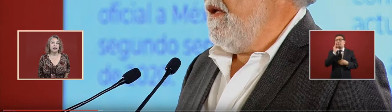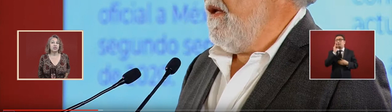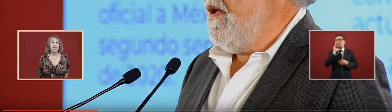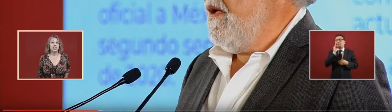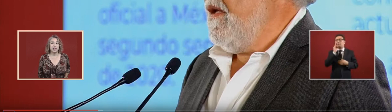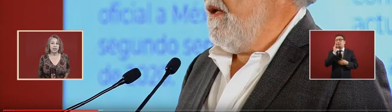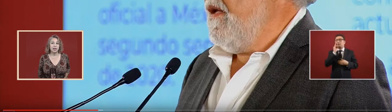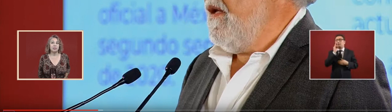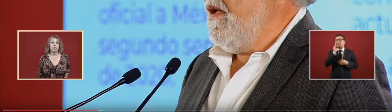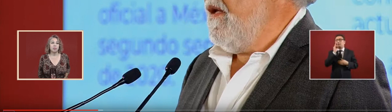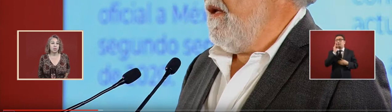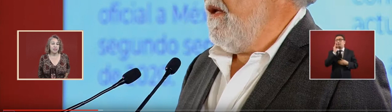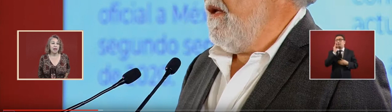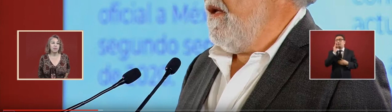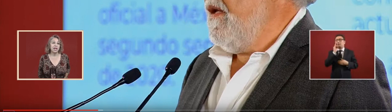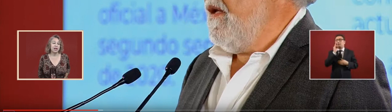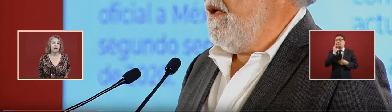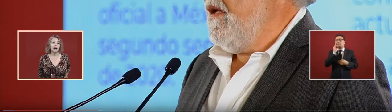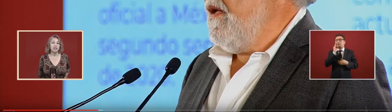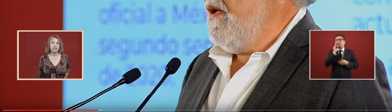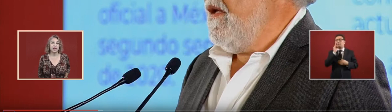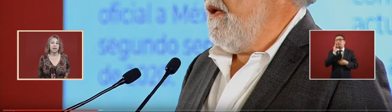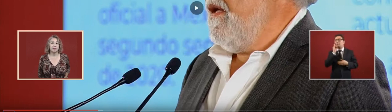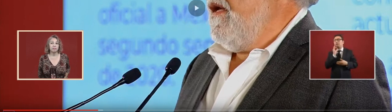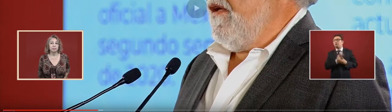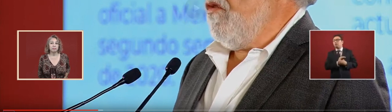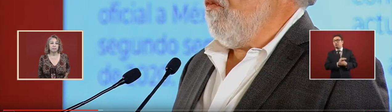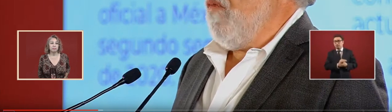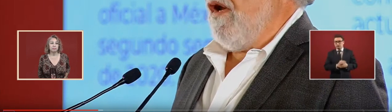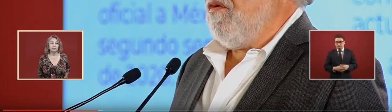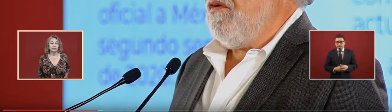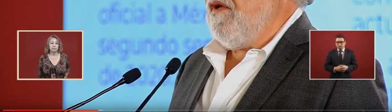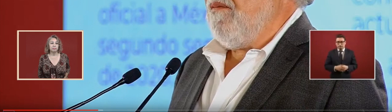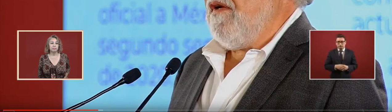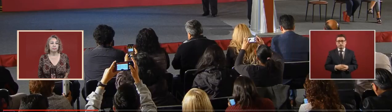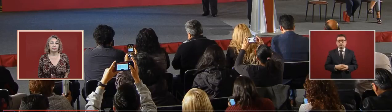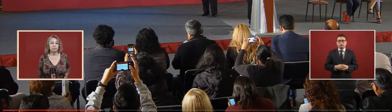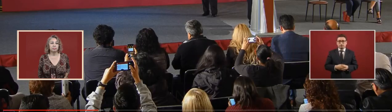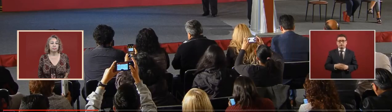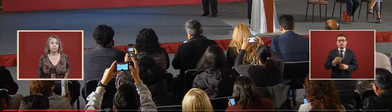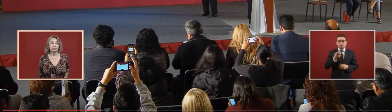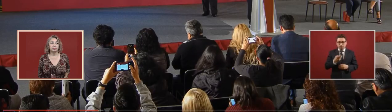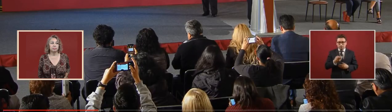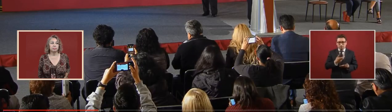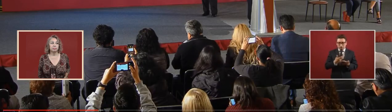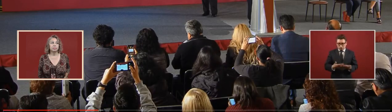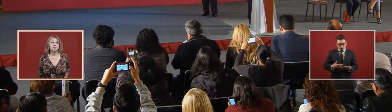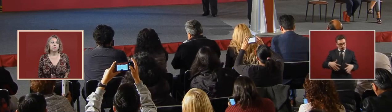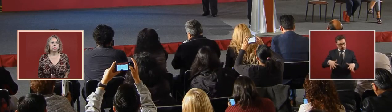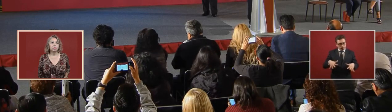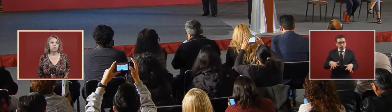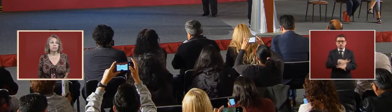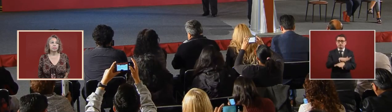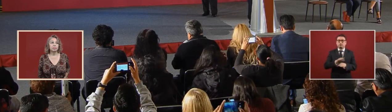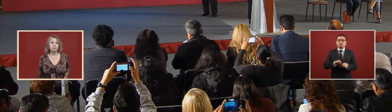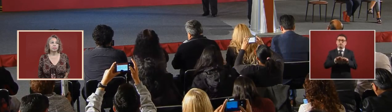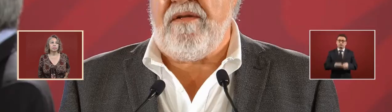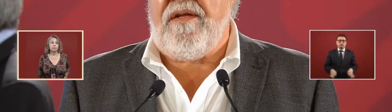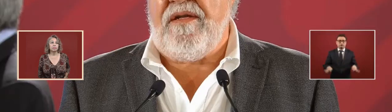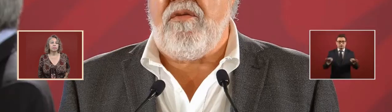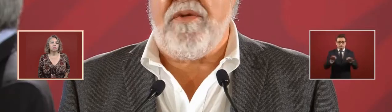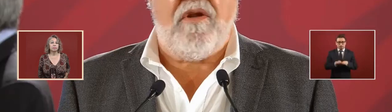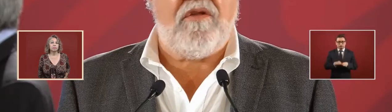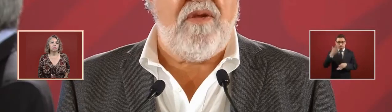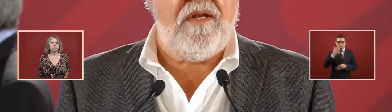the tragedy that was happening in our country. Esto es un vuelco de manera muy significativa en la política en